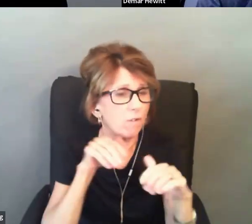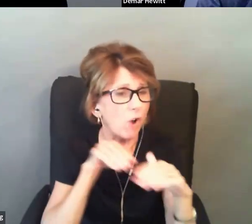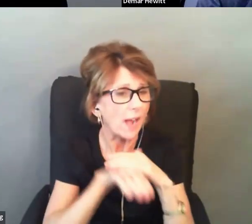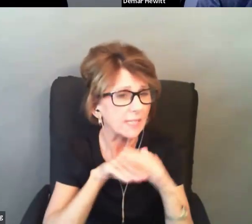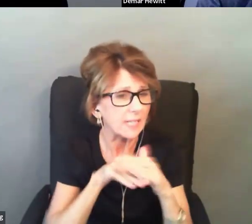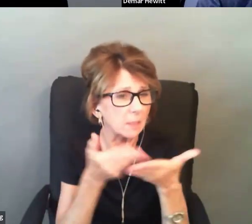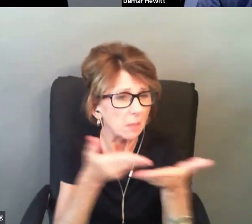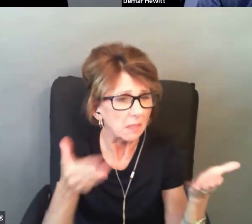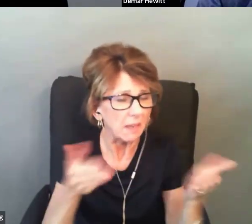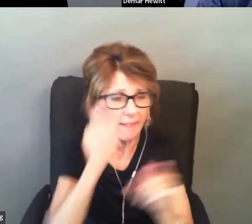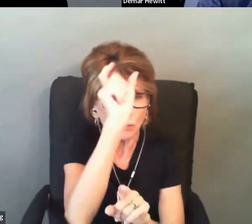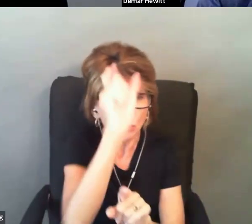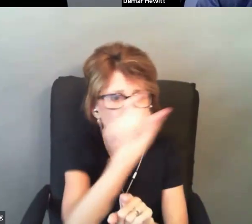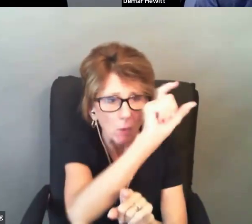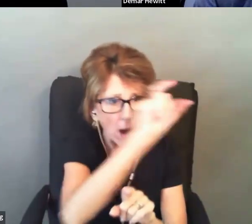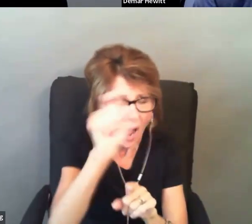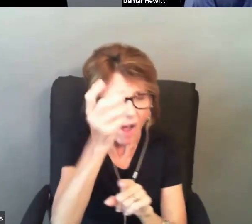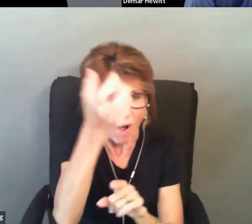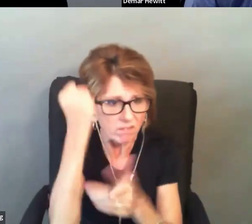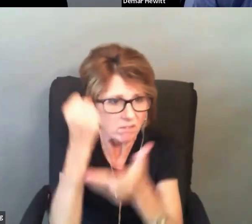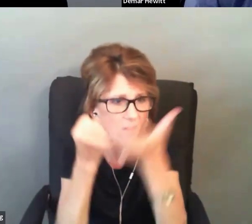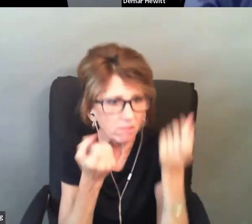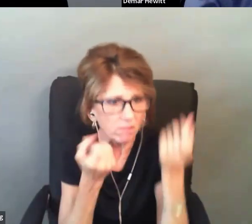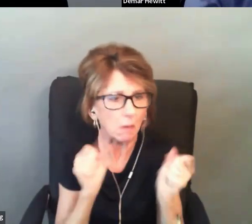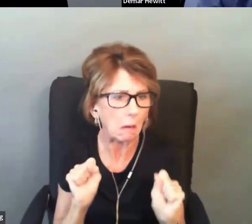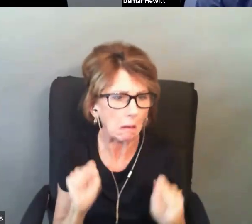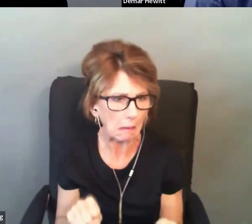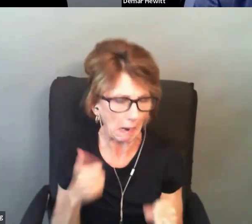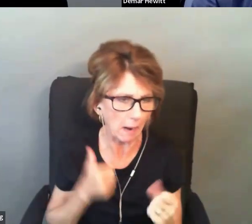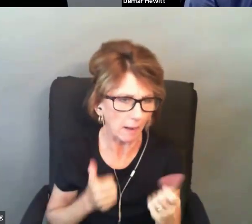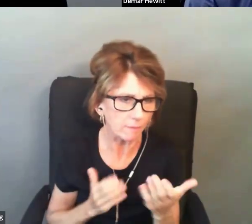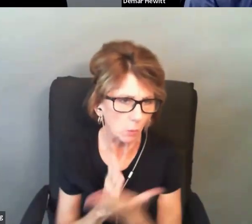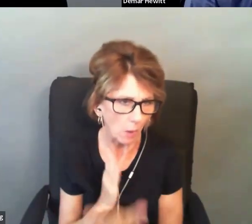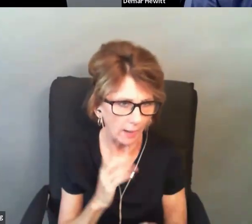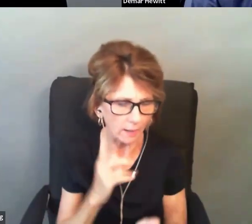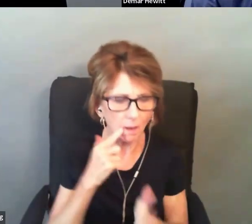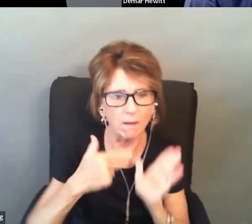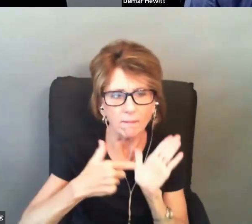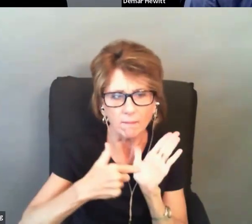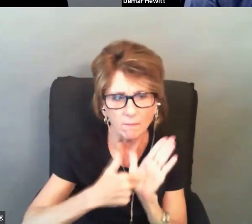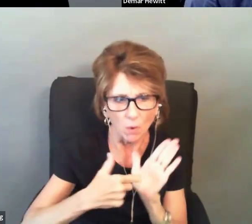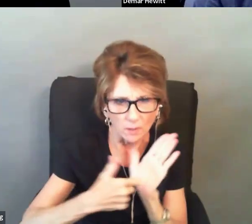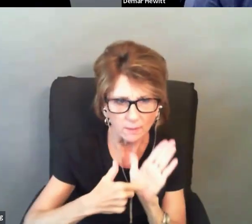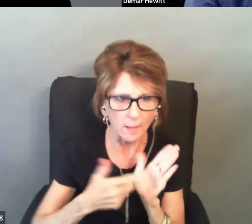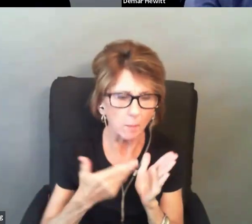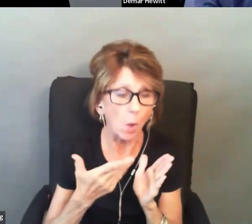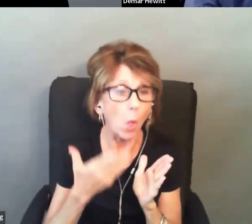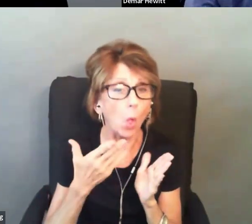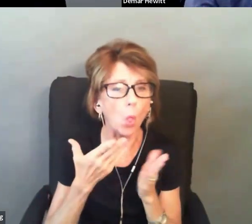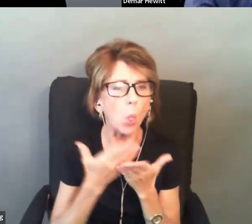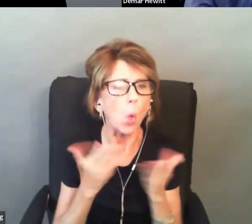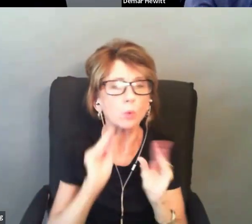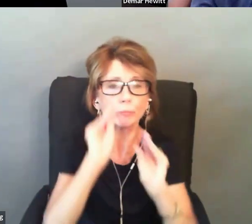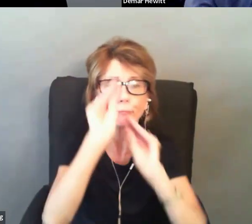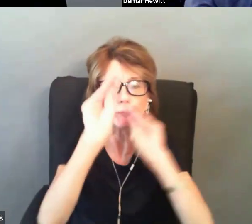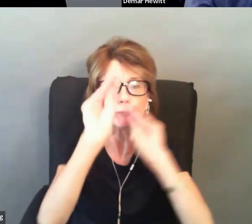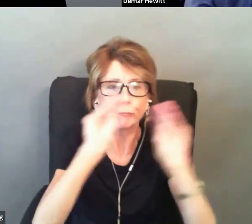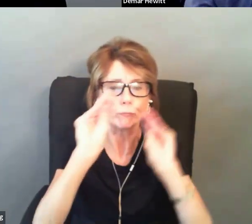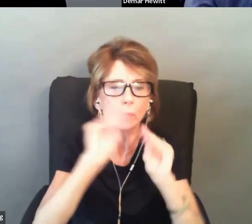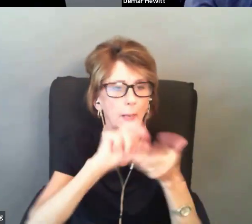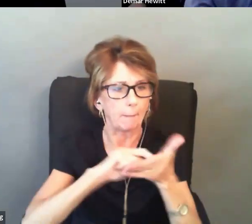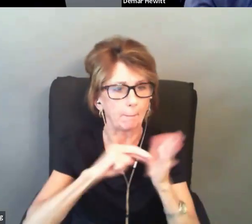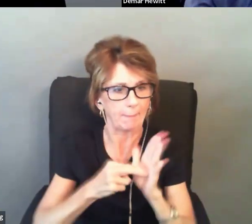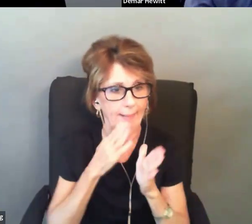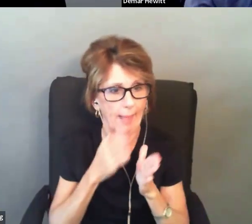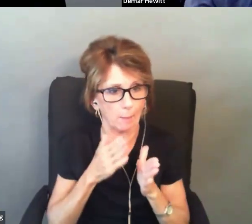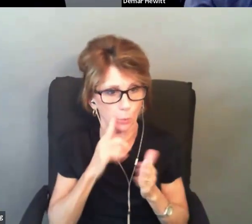So generally speaking, remember those features, for example, are intended to provide accommodation to the